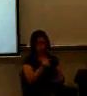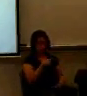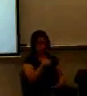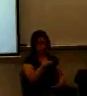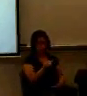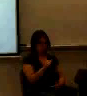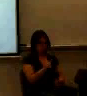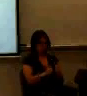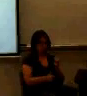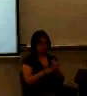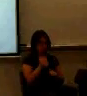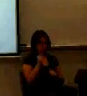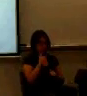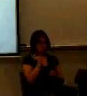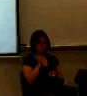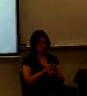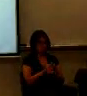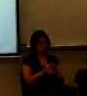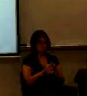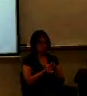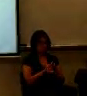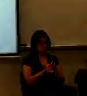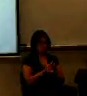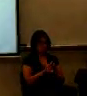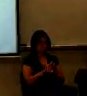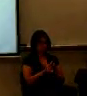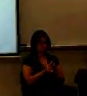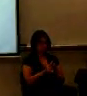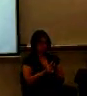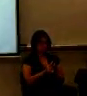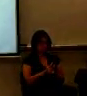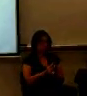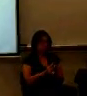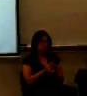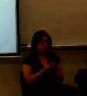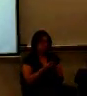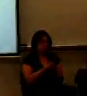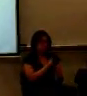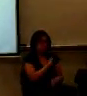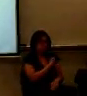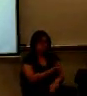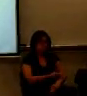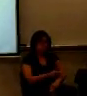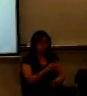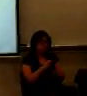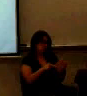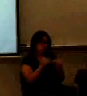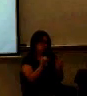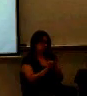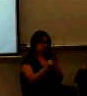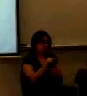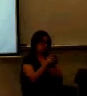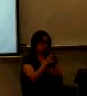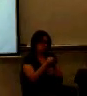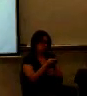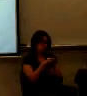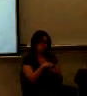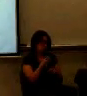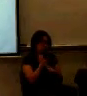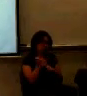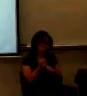where most of them aren't toxic, you're essentially going to get selected against because it costs energy to build that toxin in the